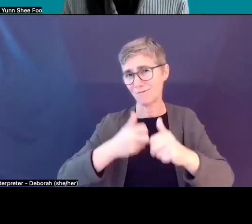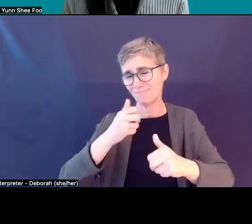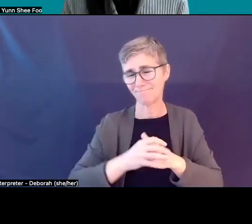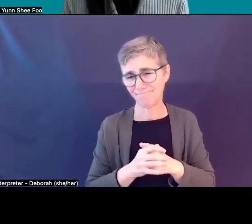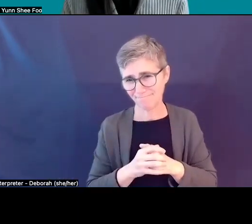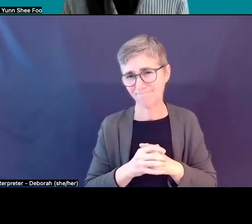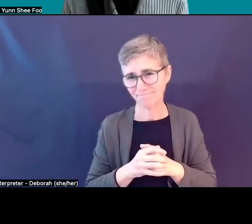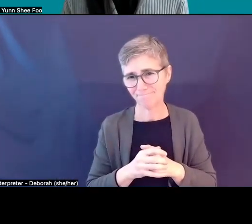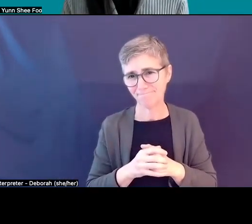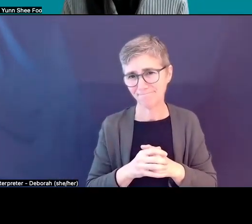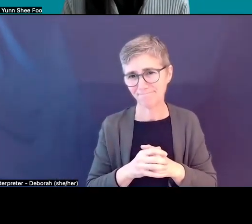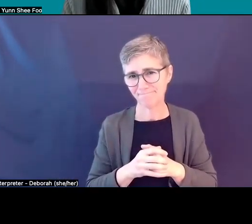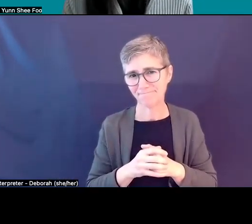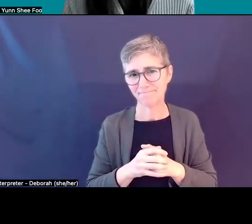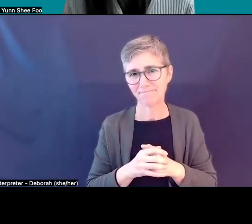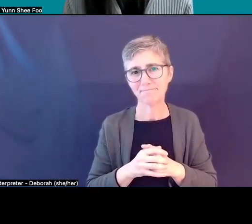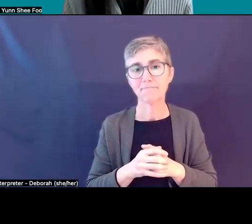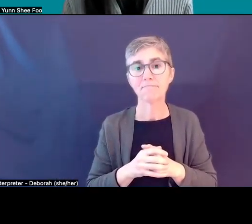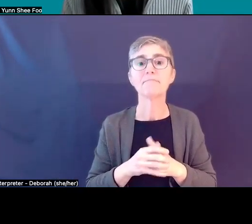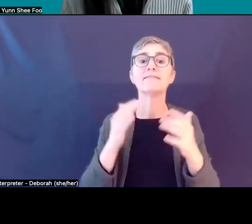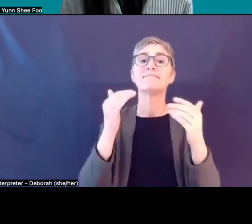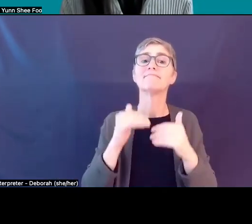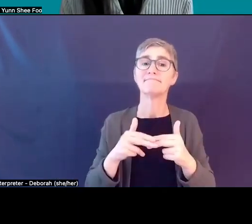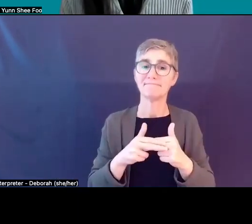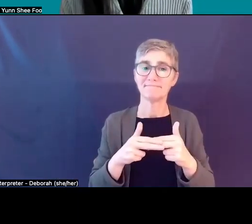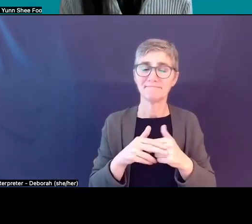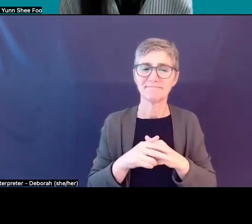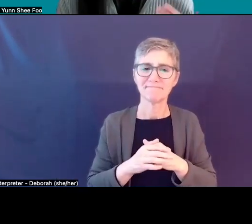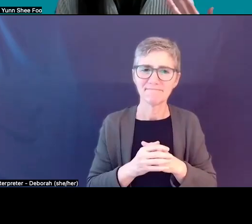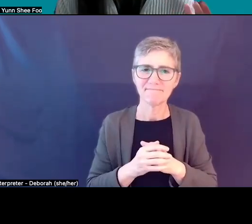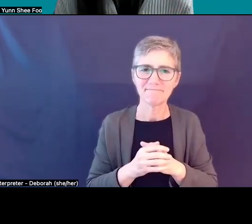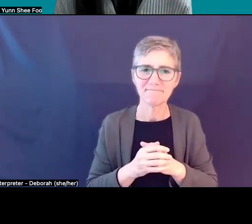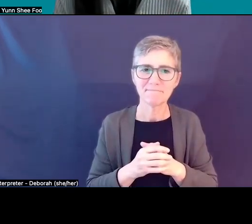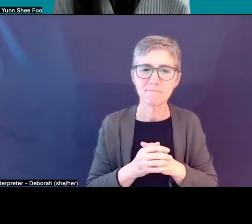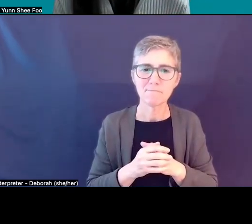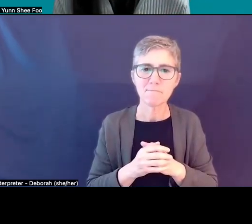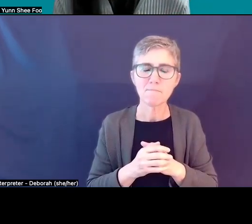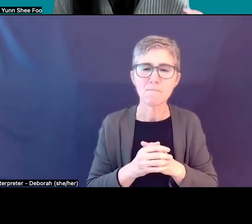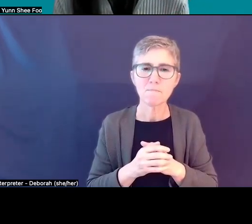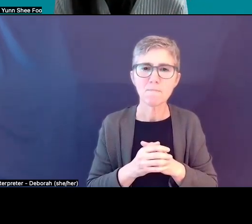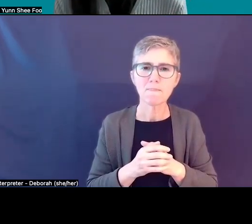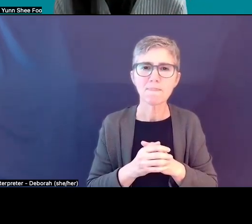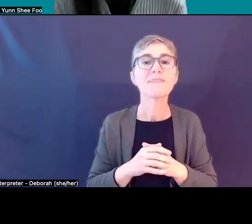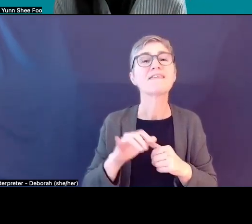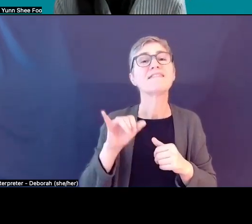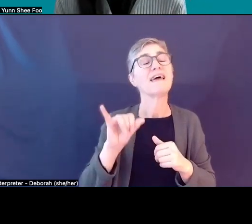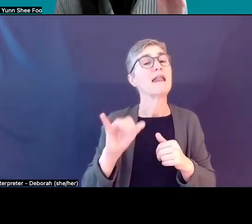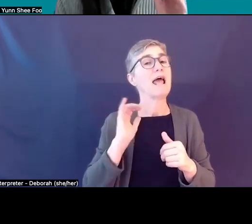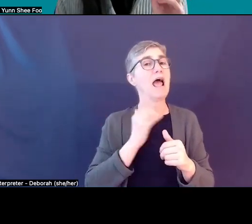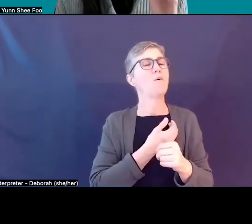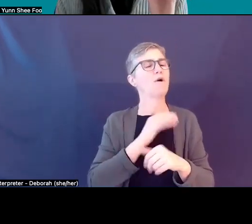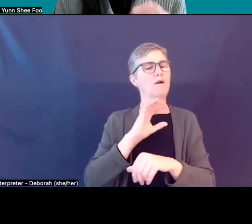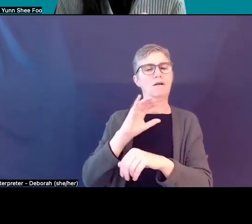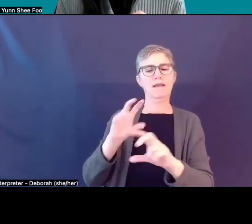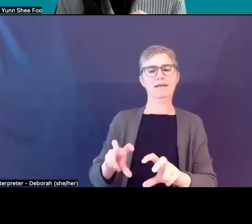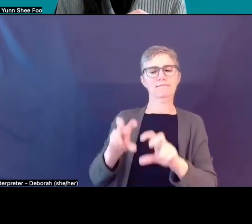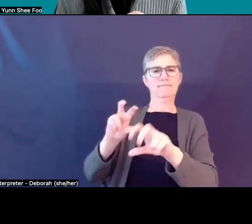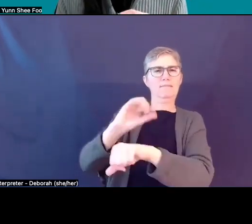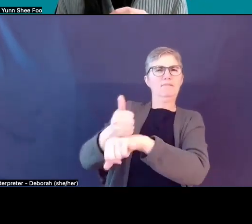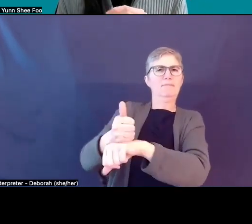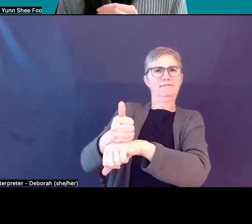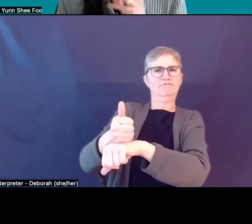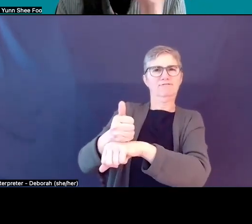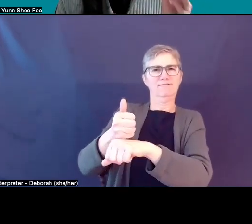to address them. Next slide. And this is where our implementation science approach comes